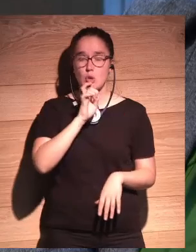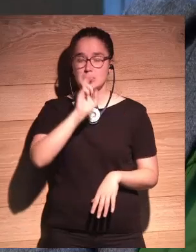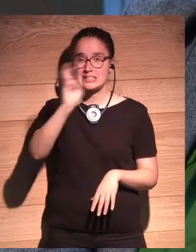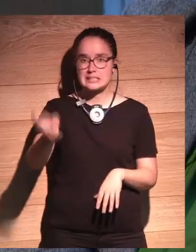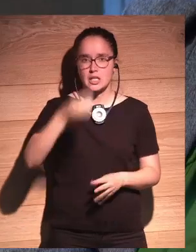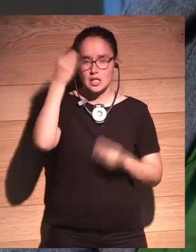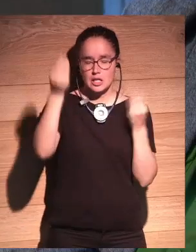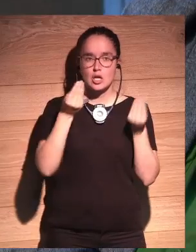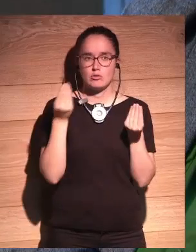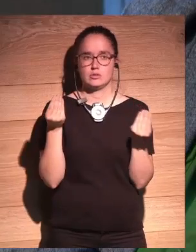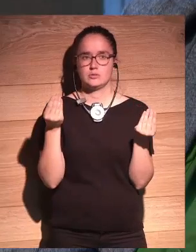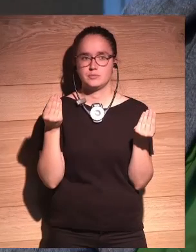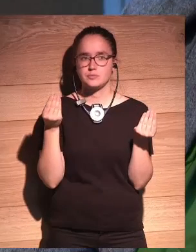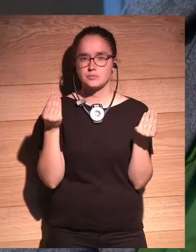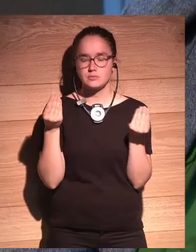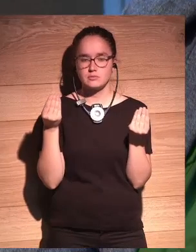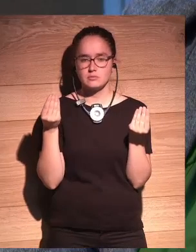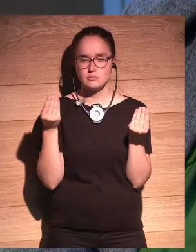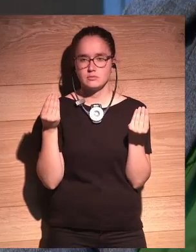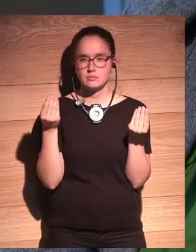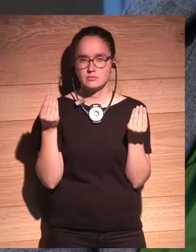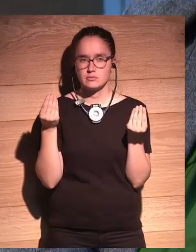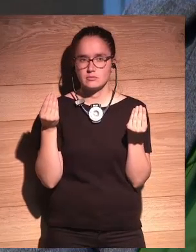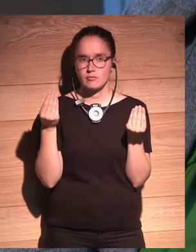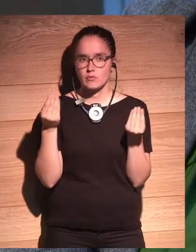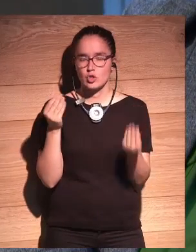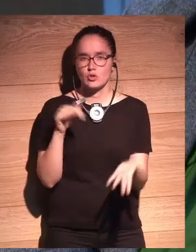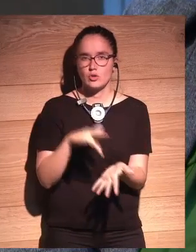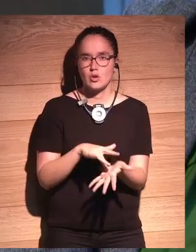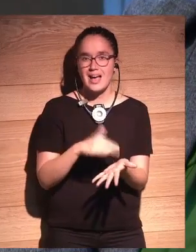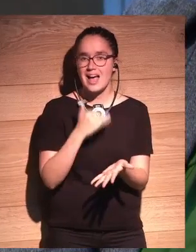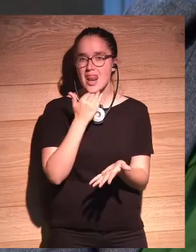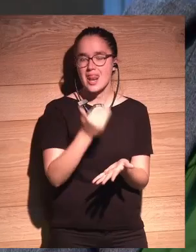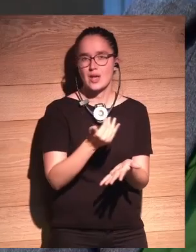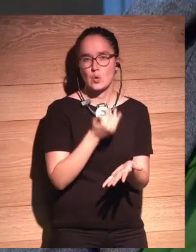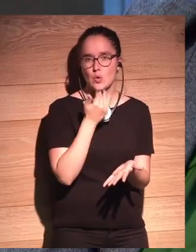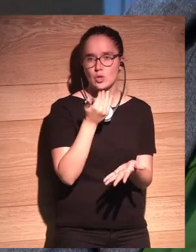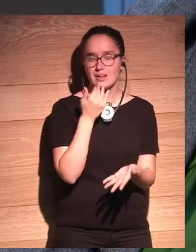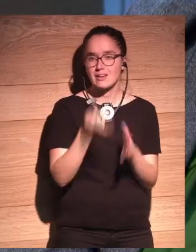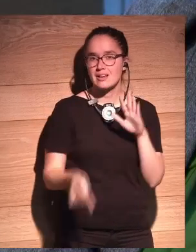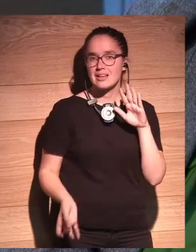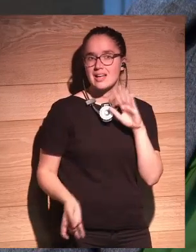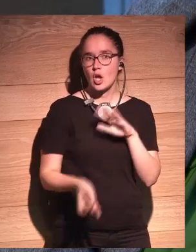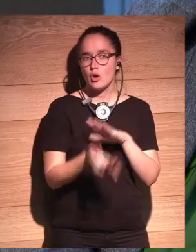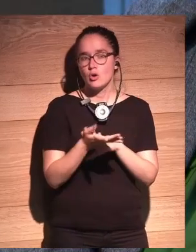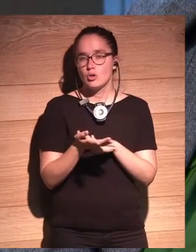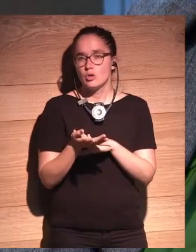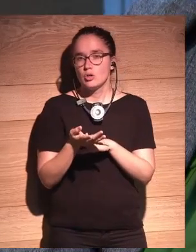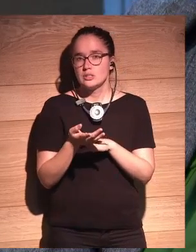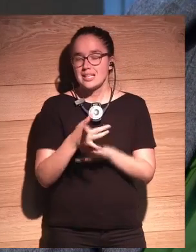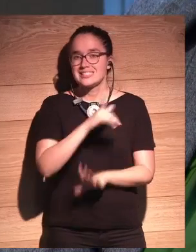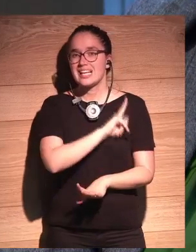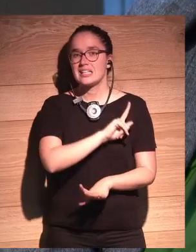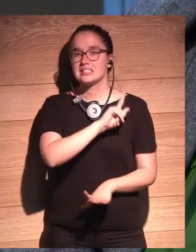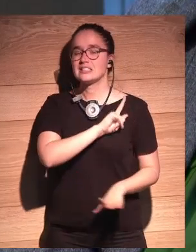really that was one thing that created a sense of urgency and awareness, where now if you have the